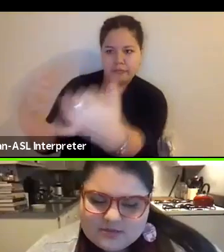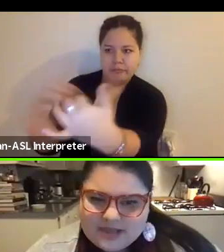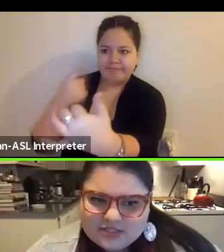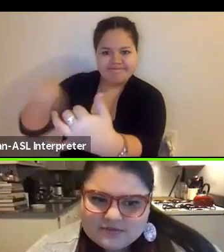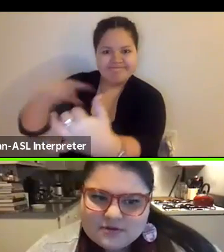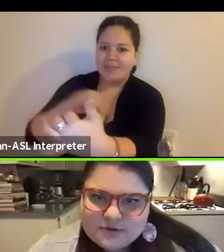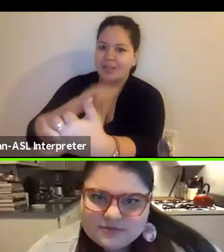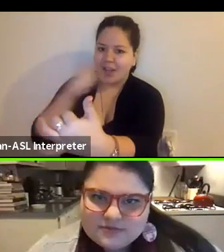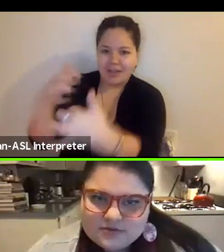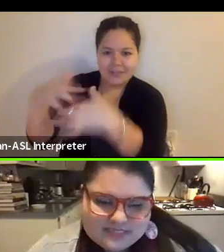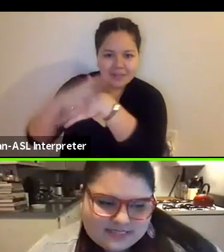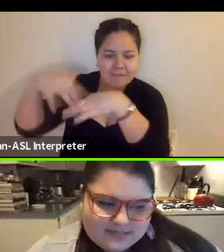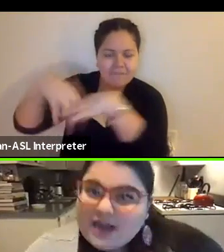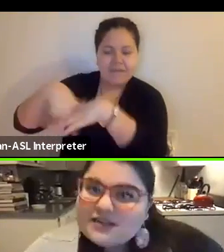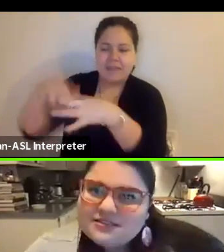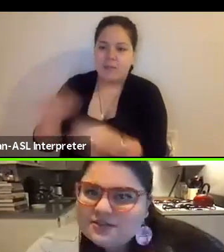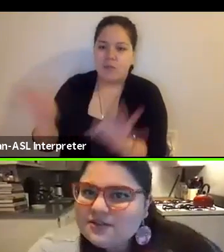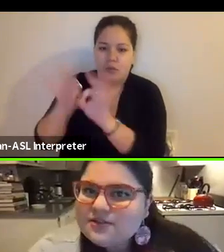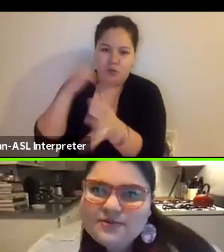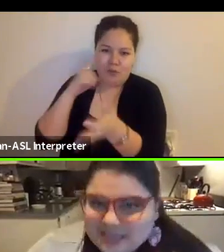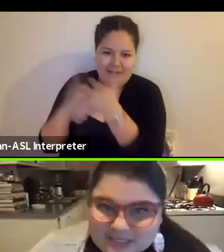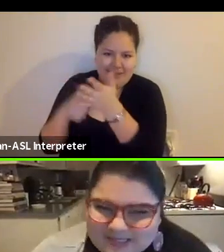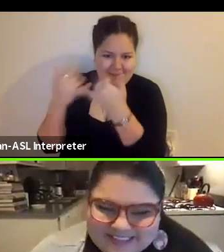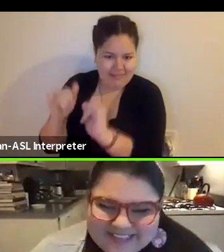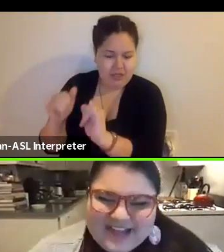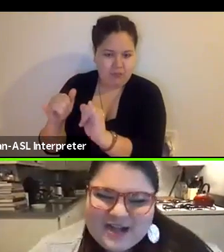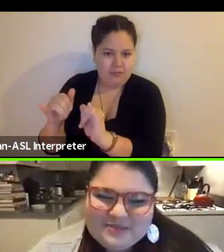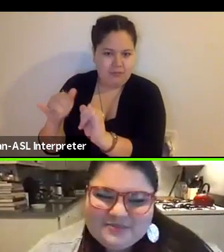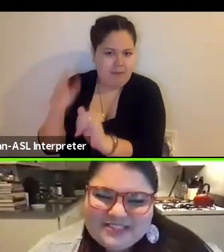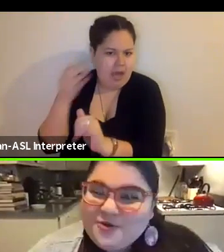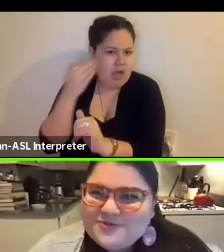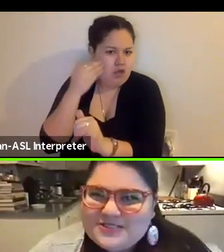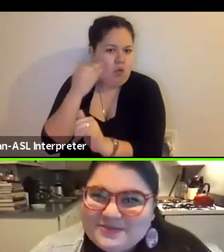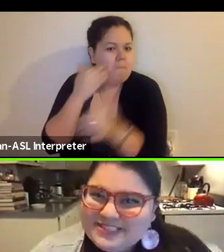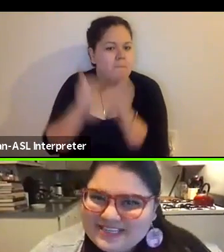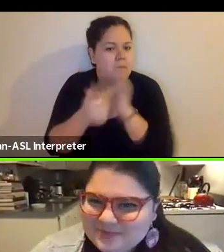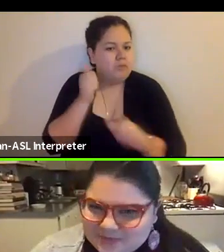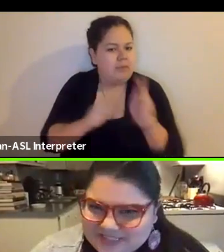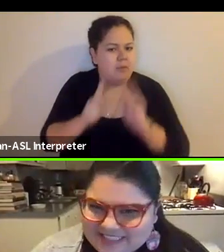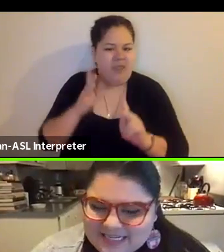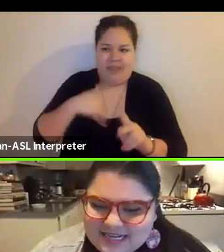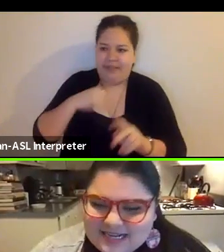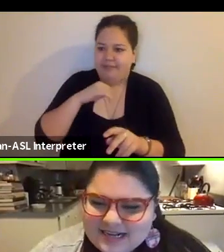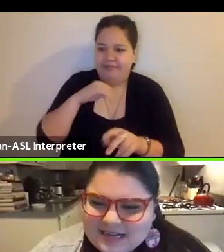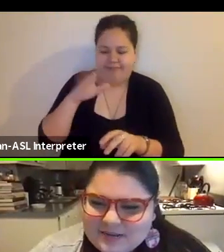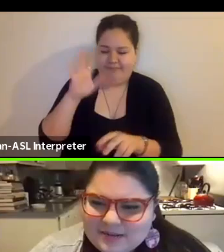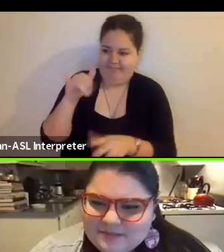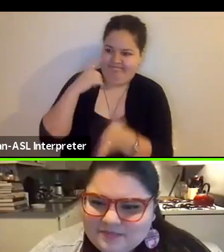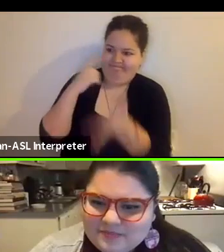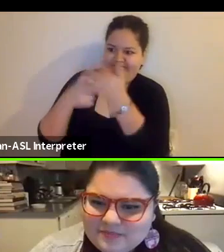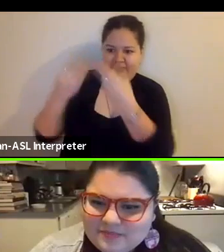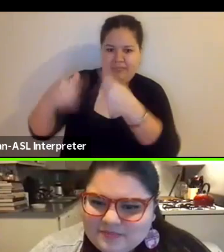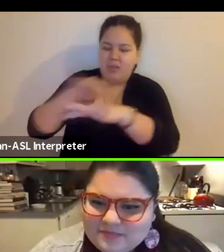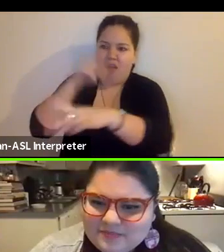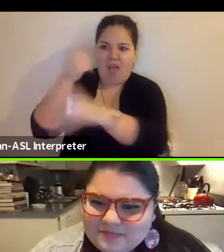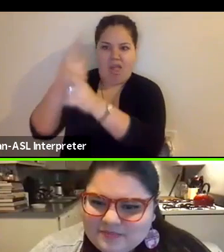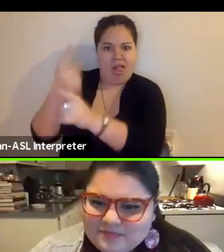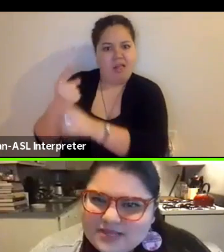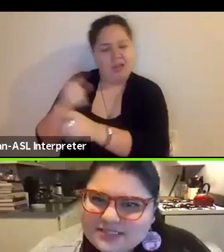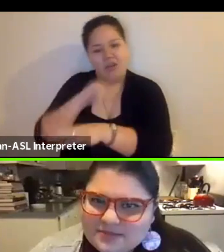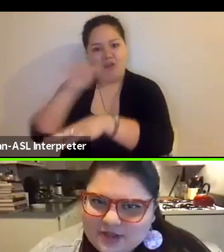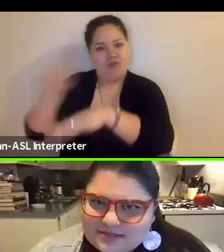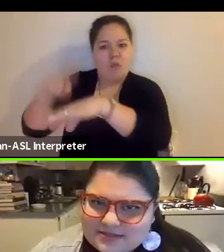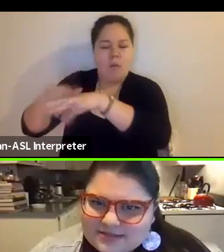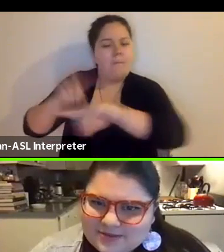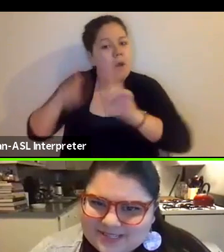which I also imagine for most folks is not the regular, but hopefully one day it will be. But yes, my